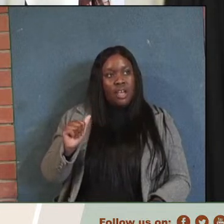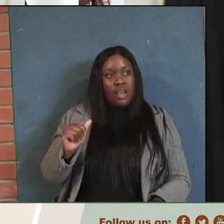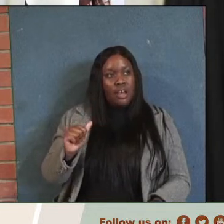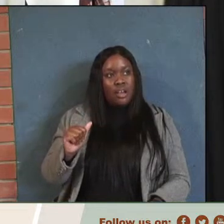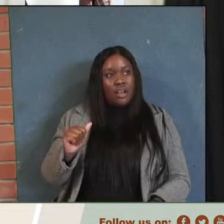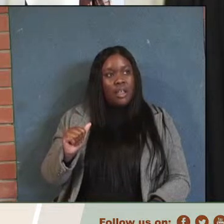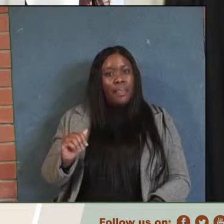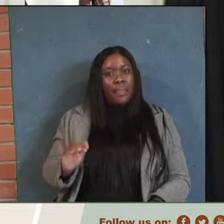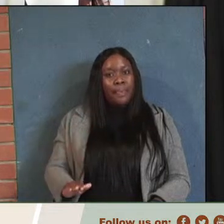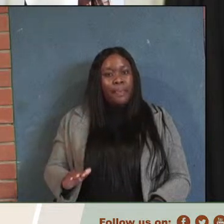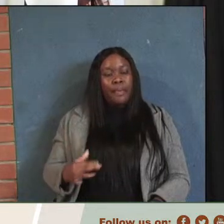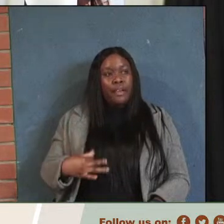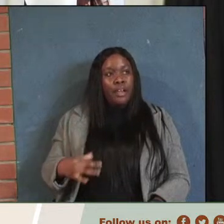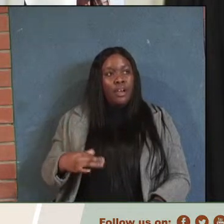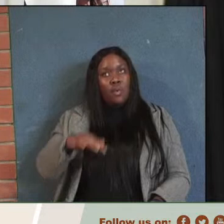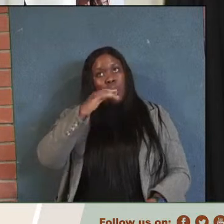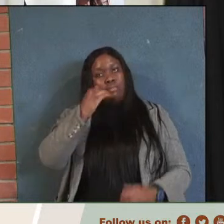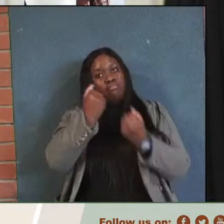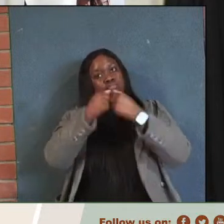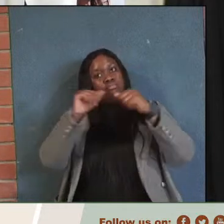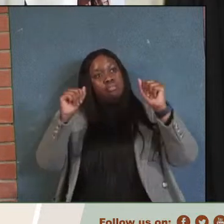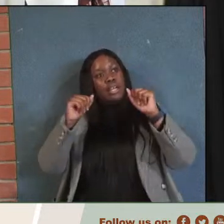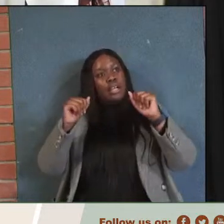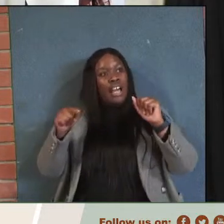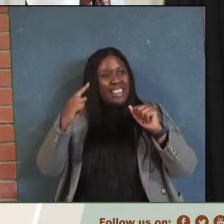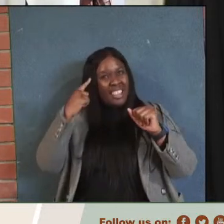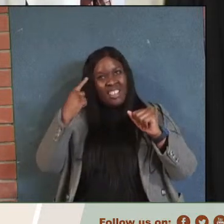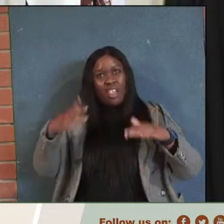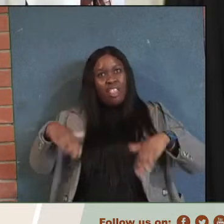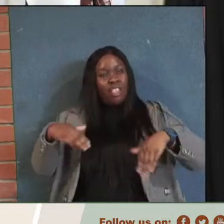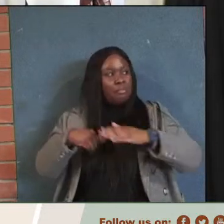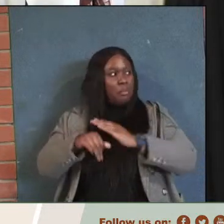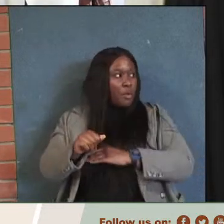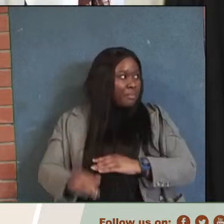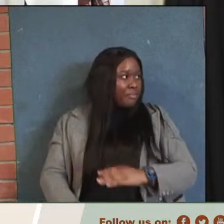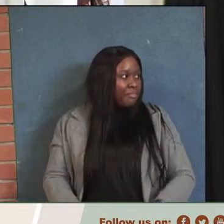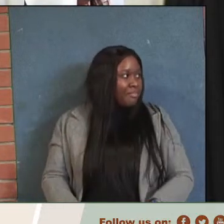was a small girl. I think when democracy came, Fasia wasn't even born.